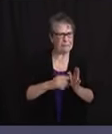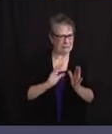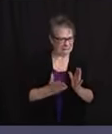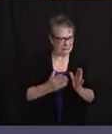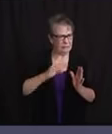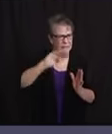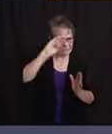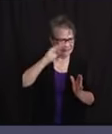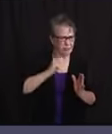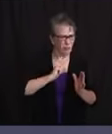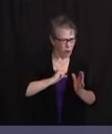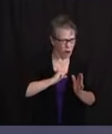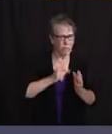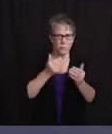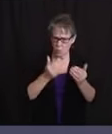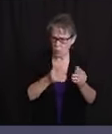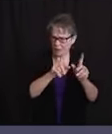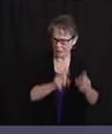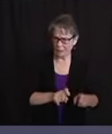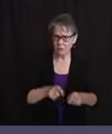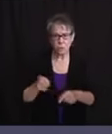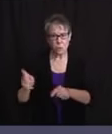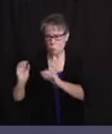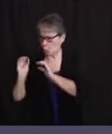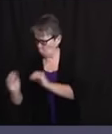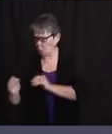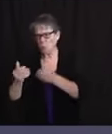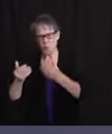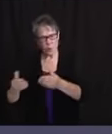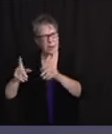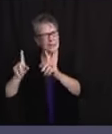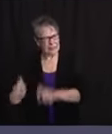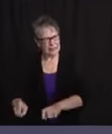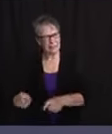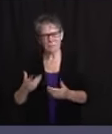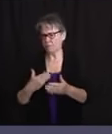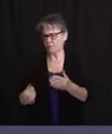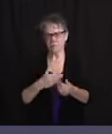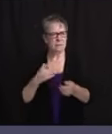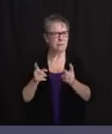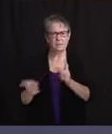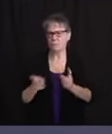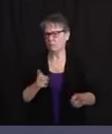working to get them the supplies they need to increase their capacity locally.